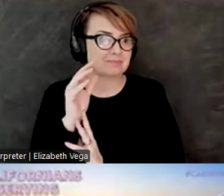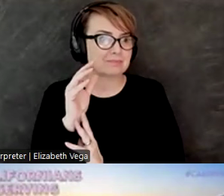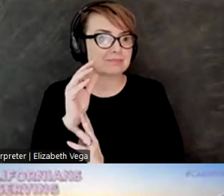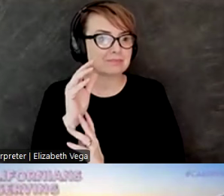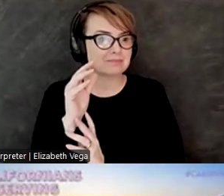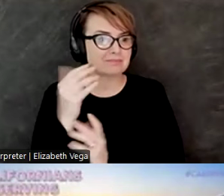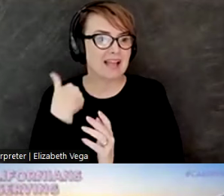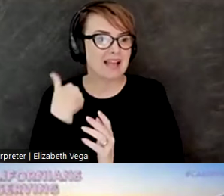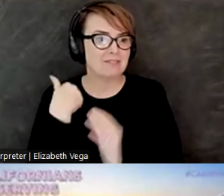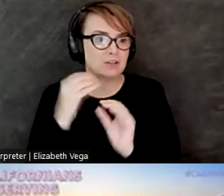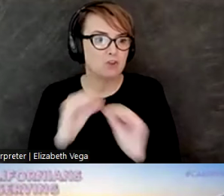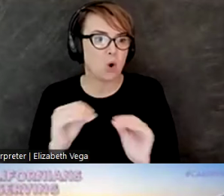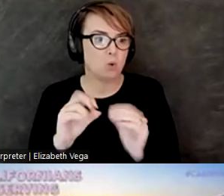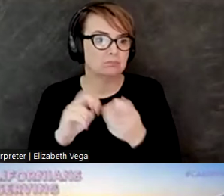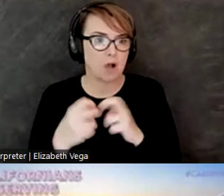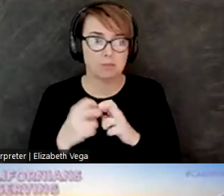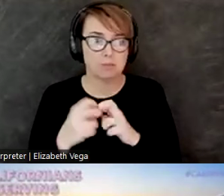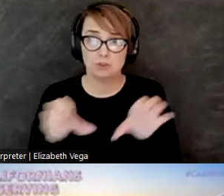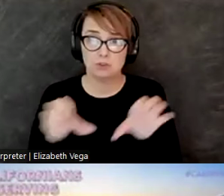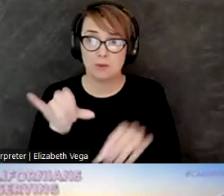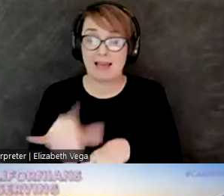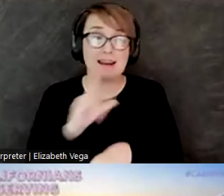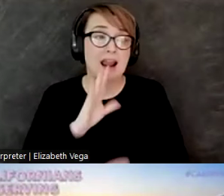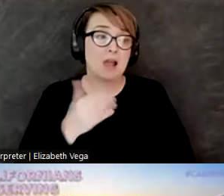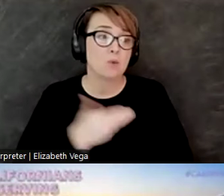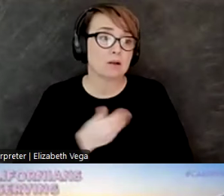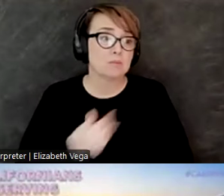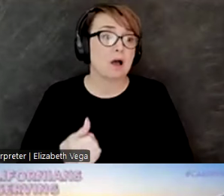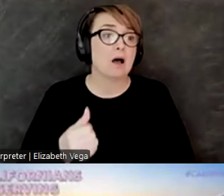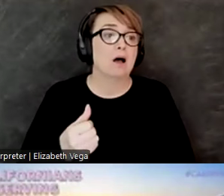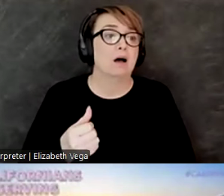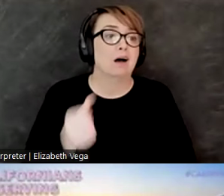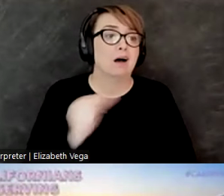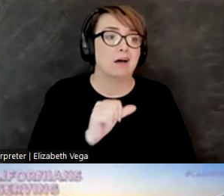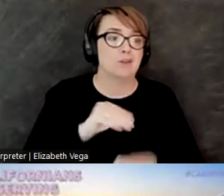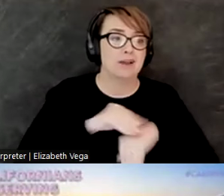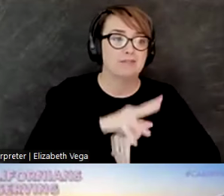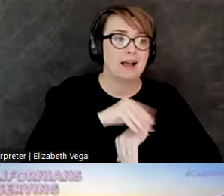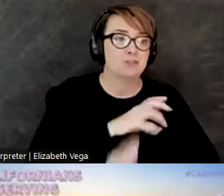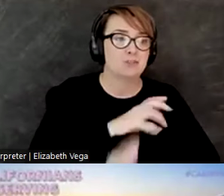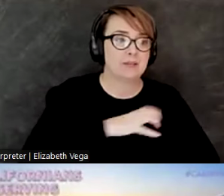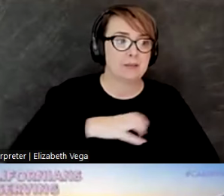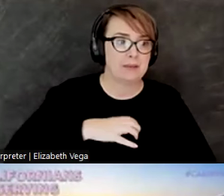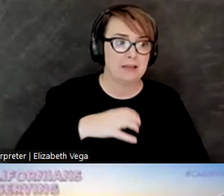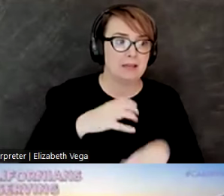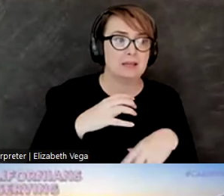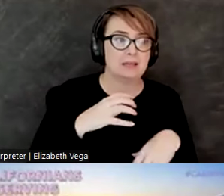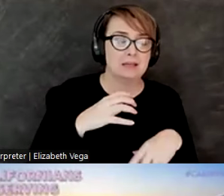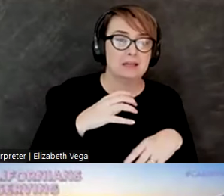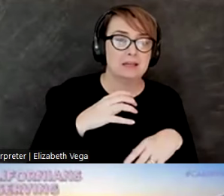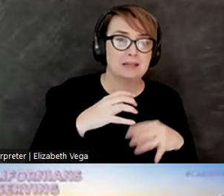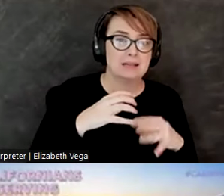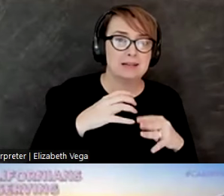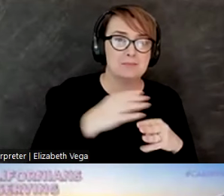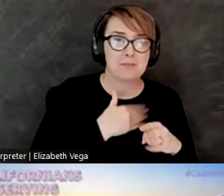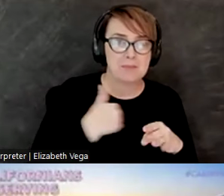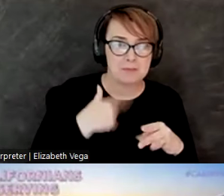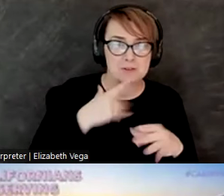problem doing so. And I welcome other advisory committee members to share, you know, their experience on perhaps some kind of